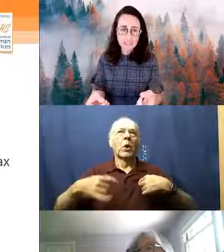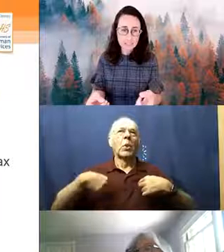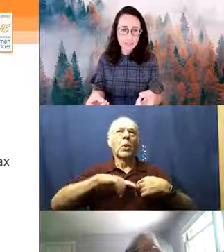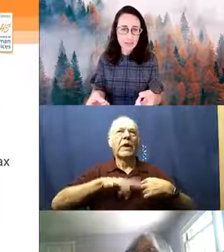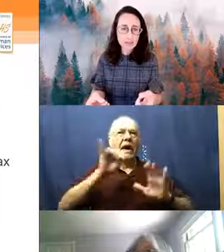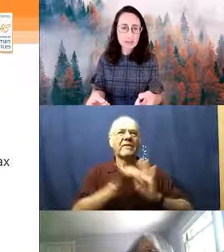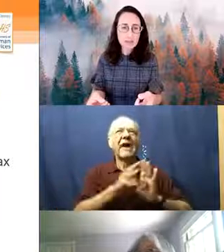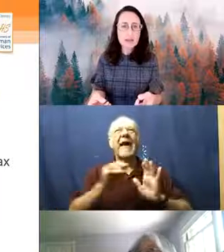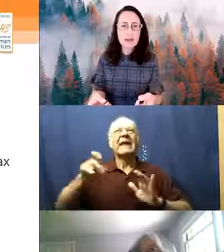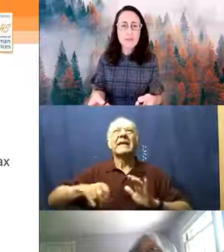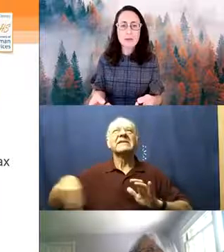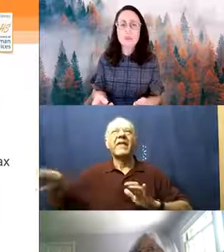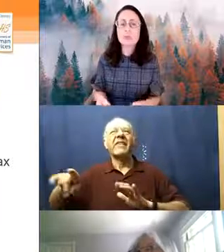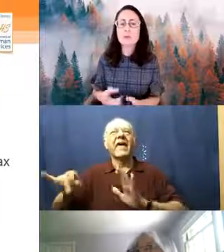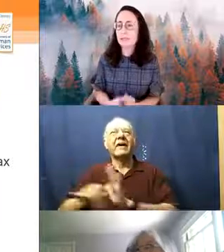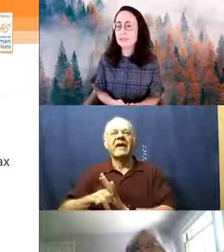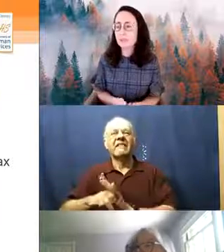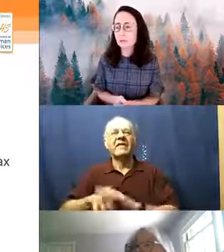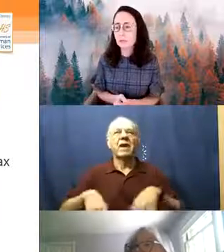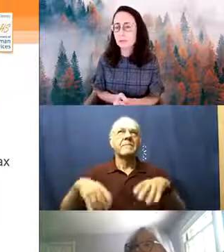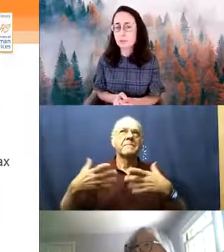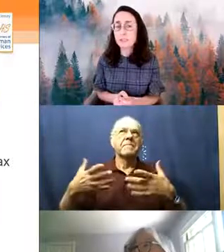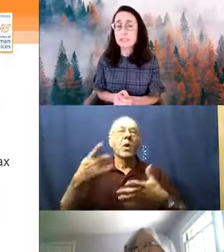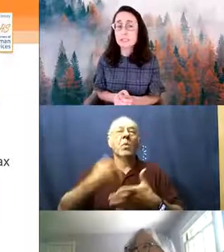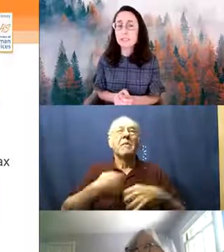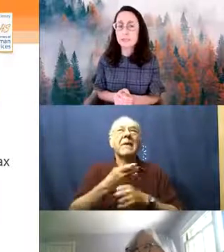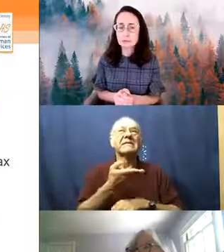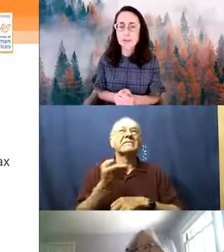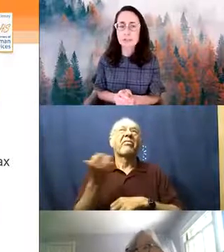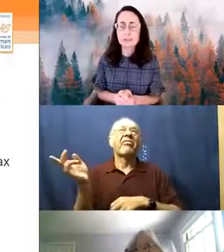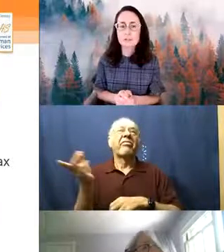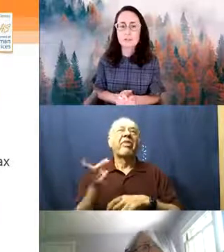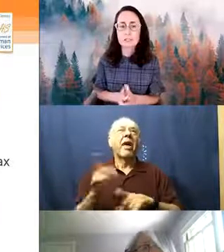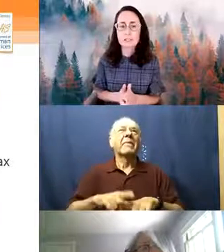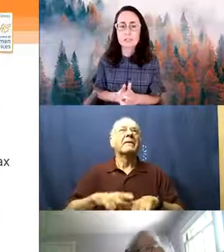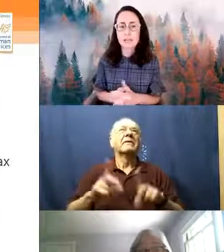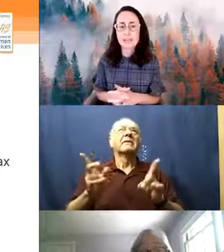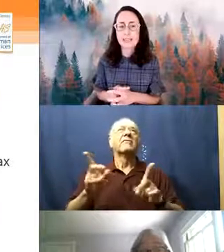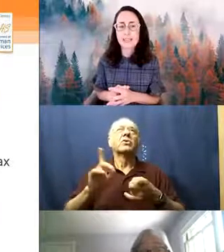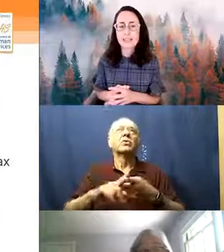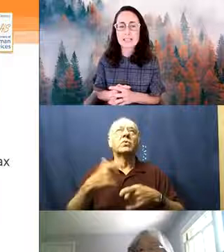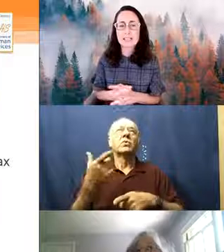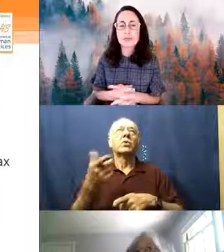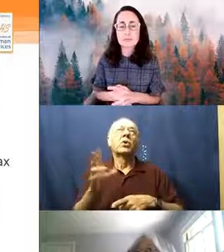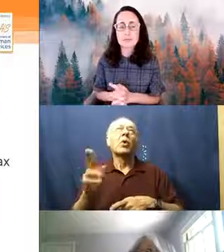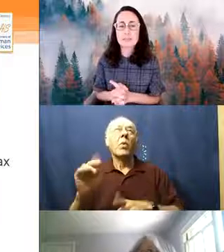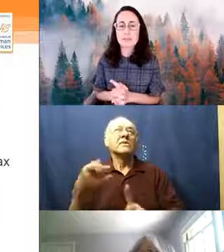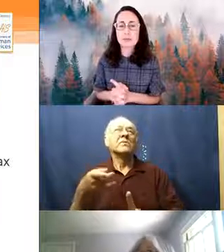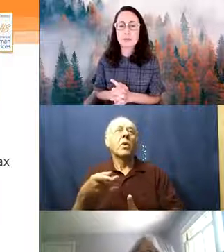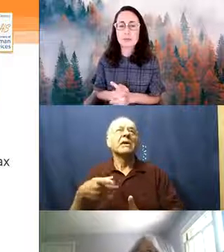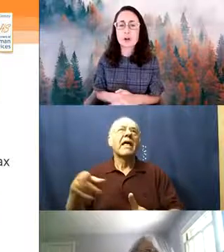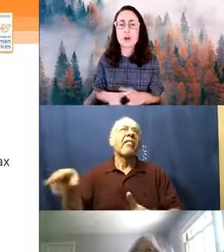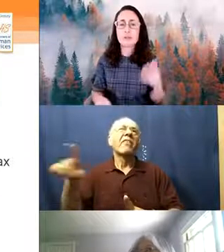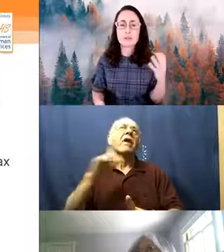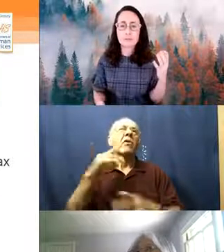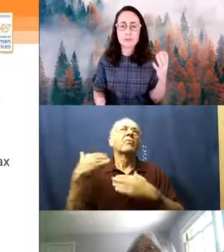they identify. I think what makes them really different, to Gwen's point, is they're